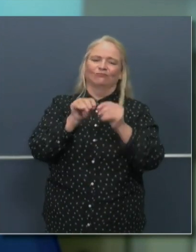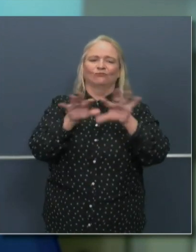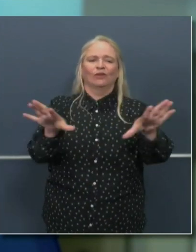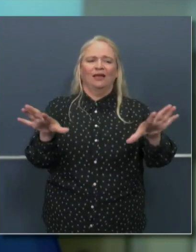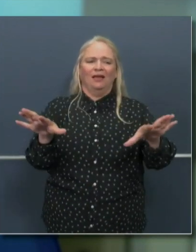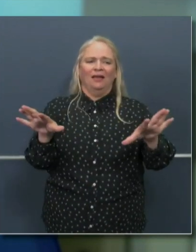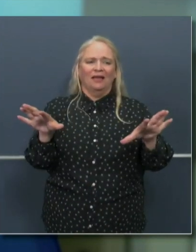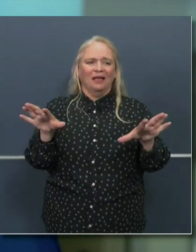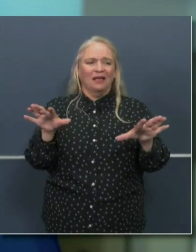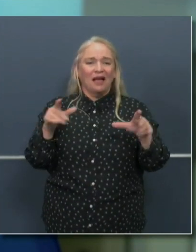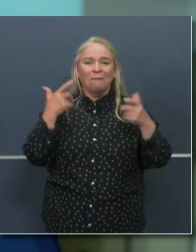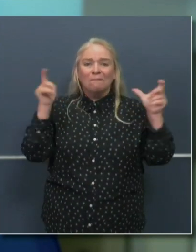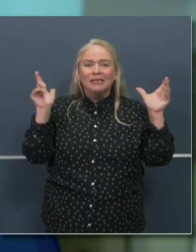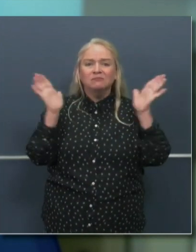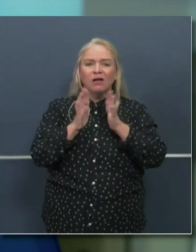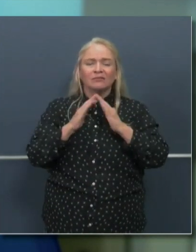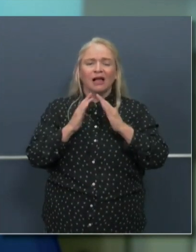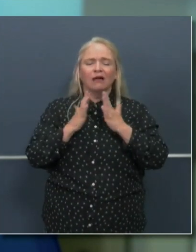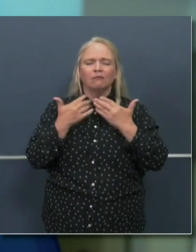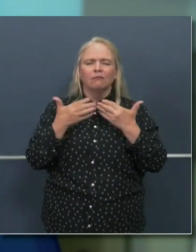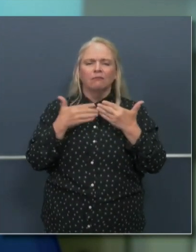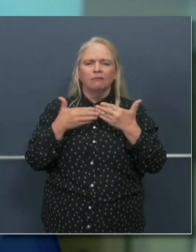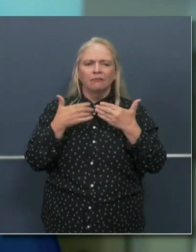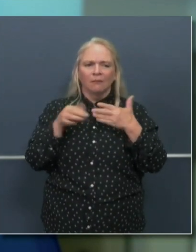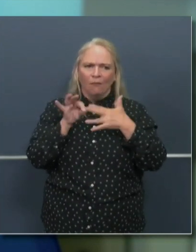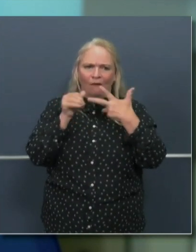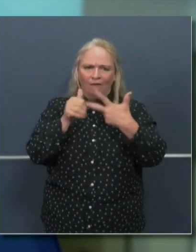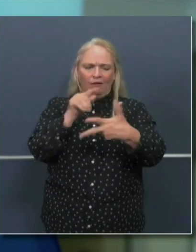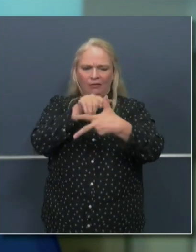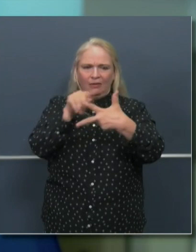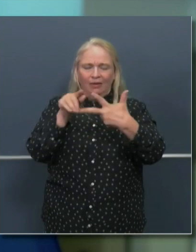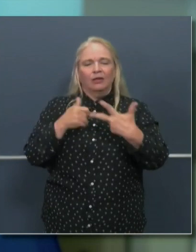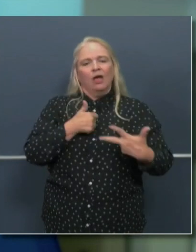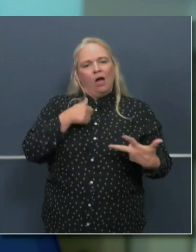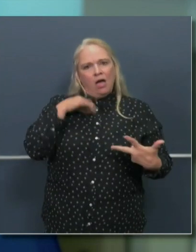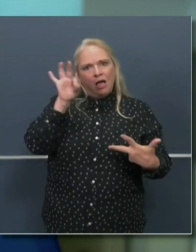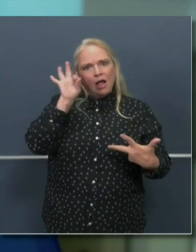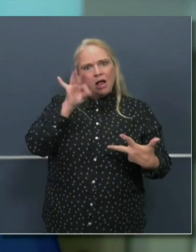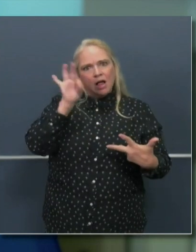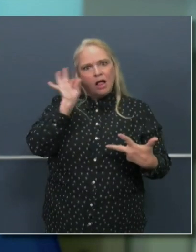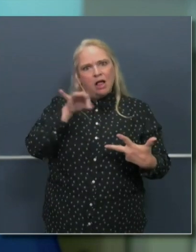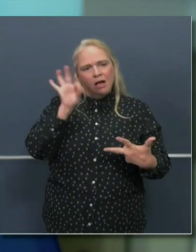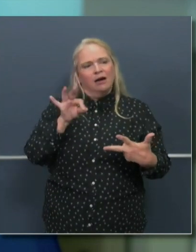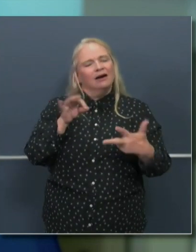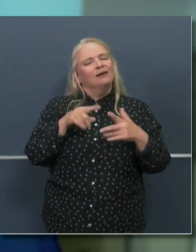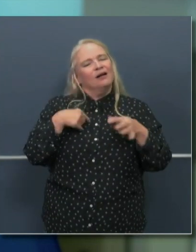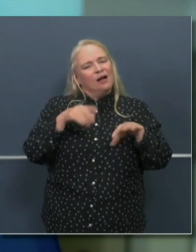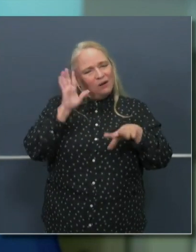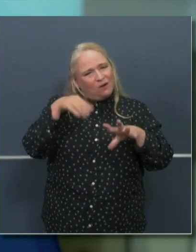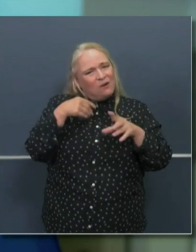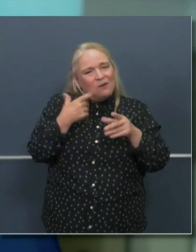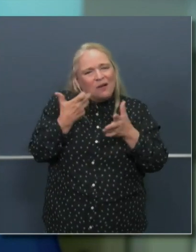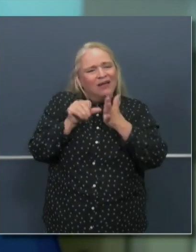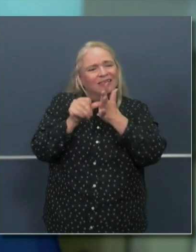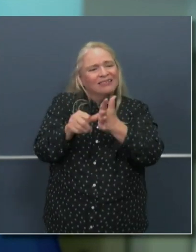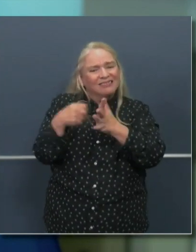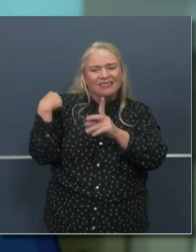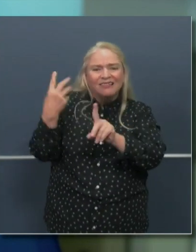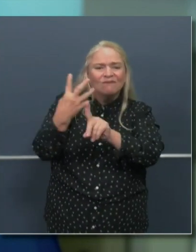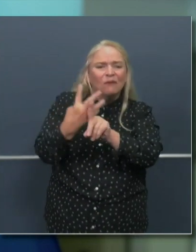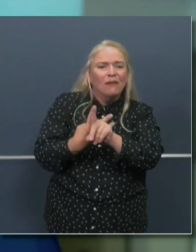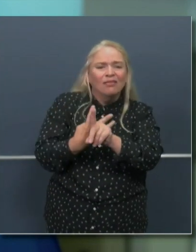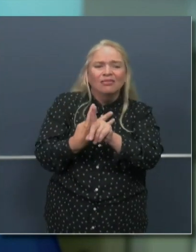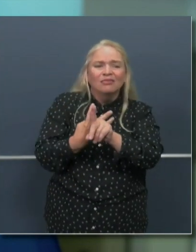forgive the long-windedness of today's presentation, but I wanted to give you an assurance that the last 4 months have